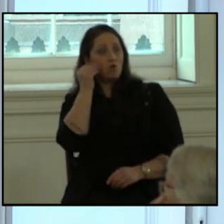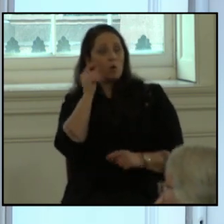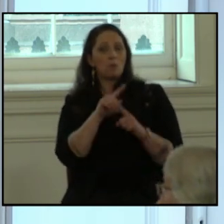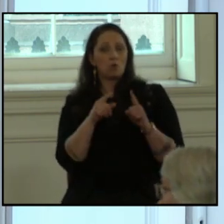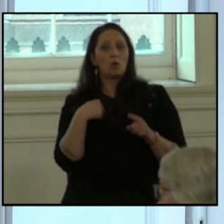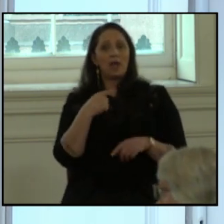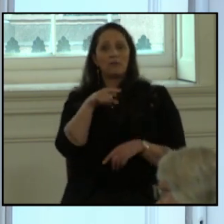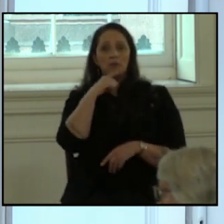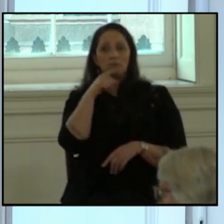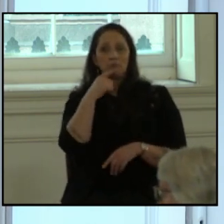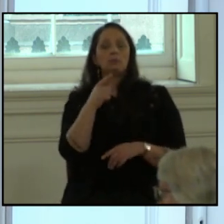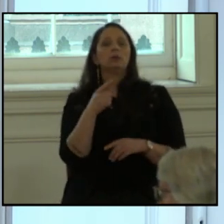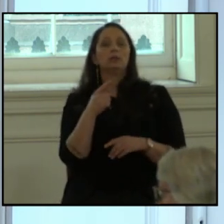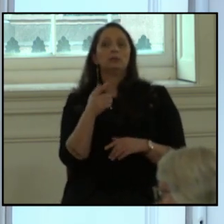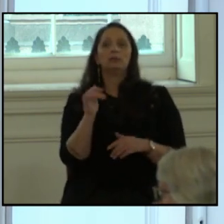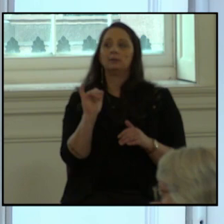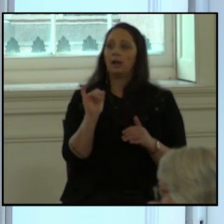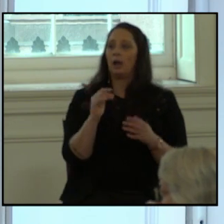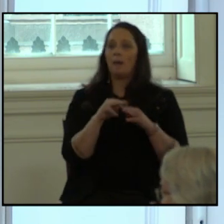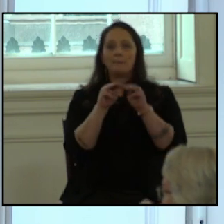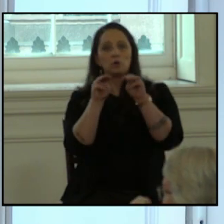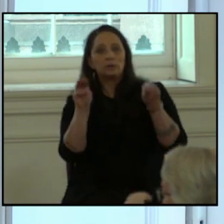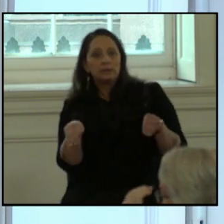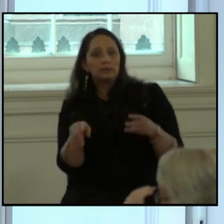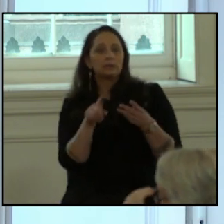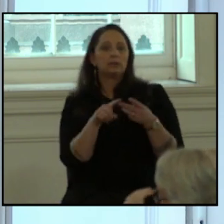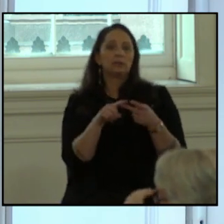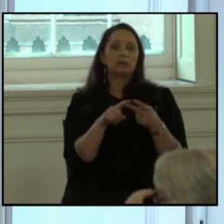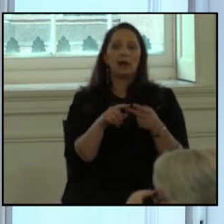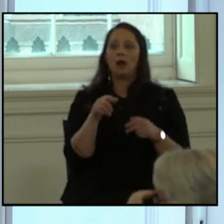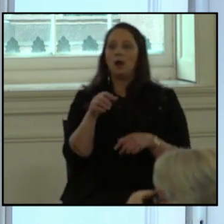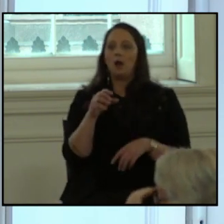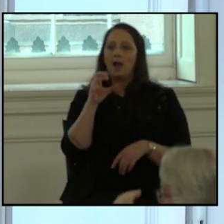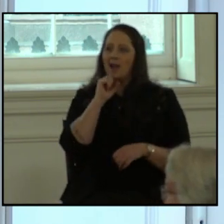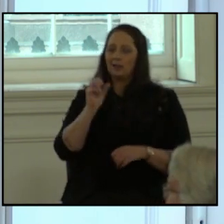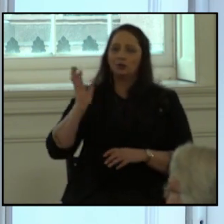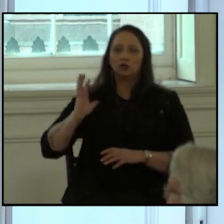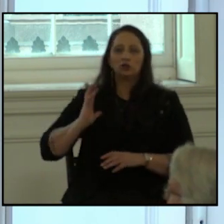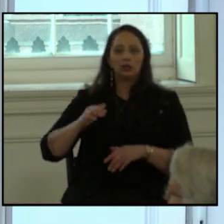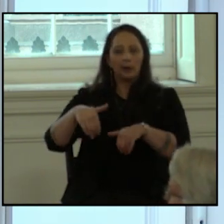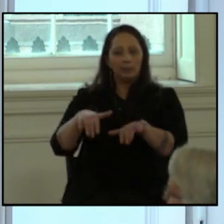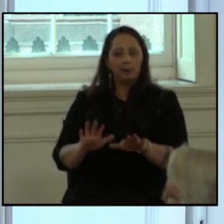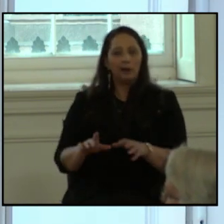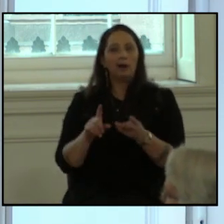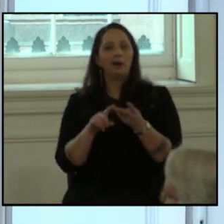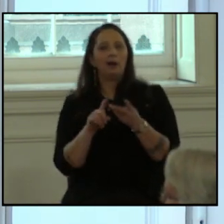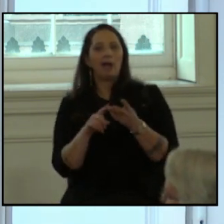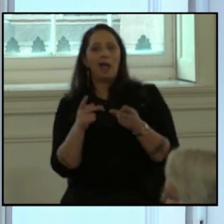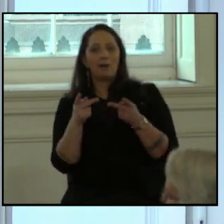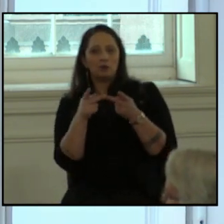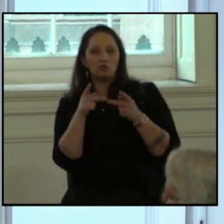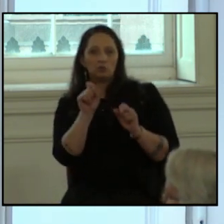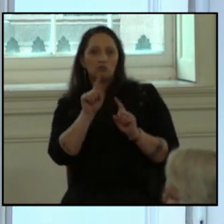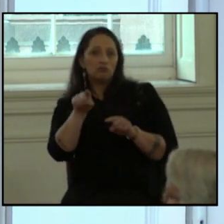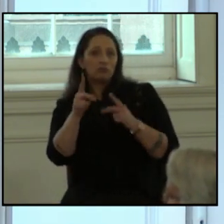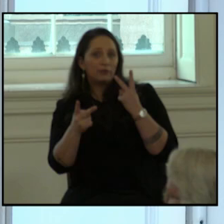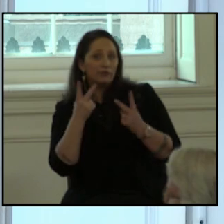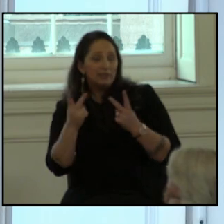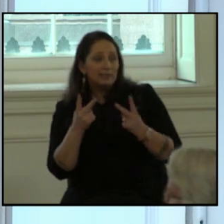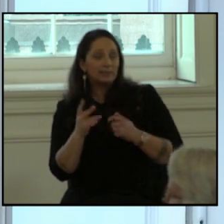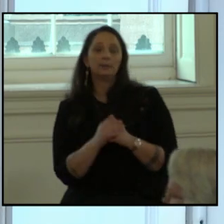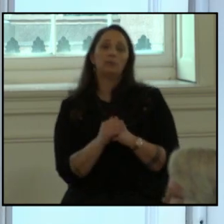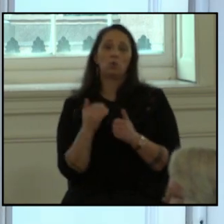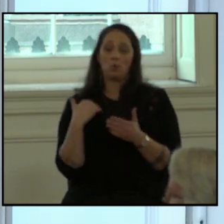public institutions such as museums, ancient burying grounds, and the likes that you can actually visit. We have a brand